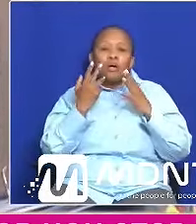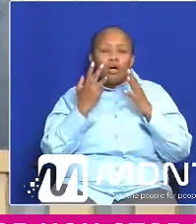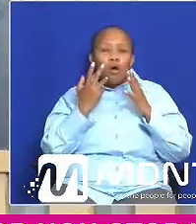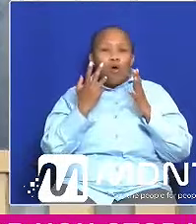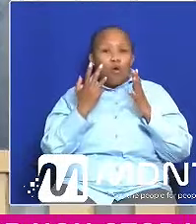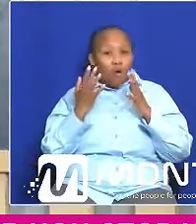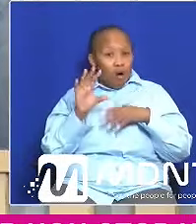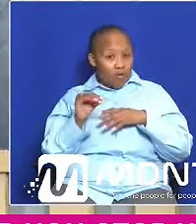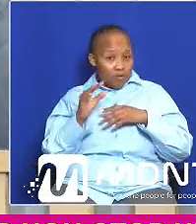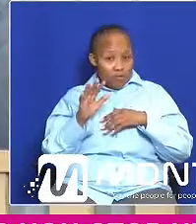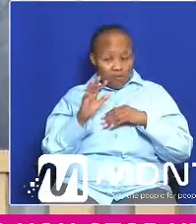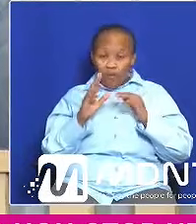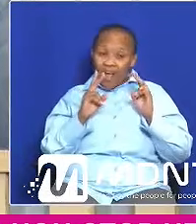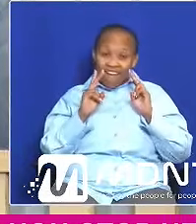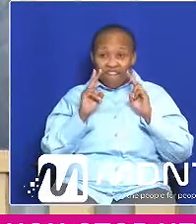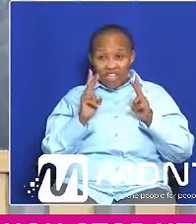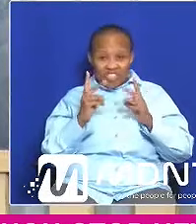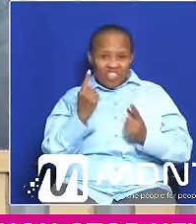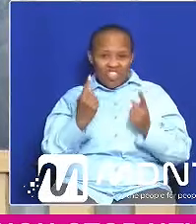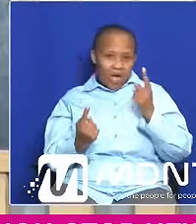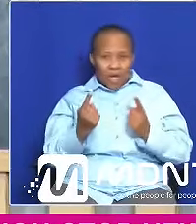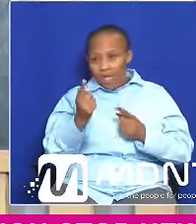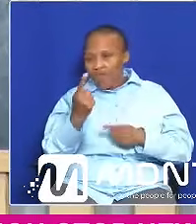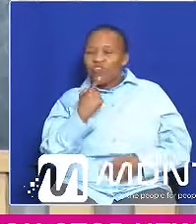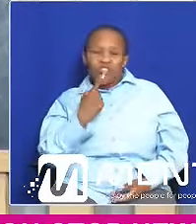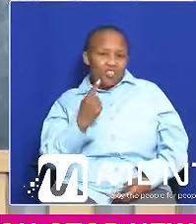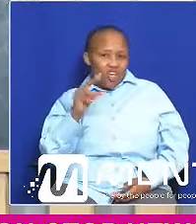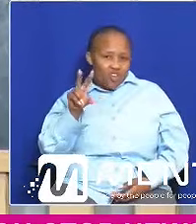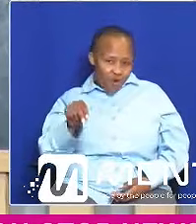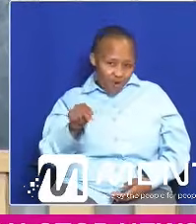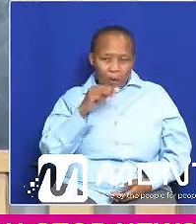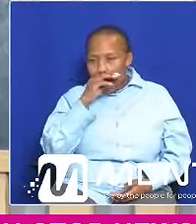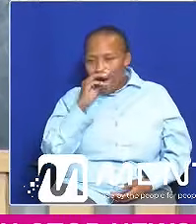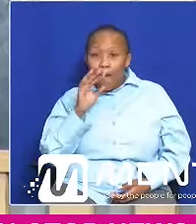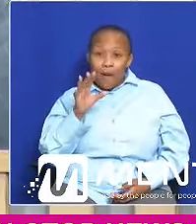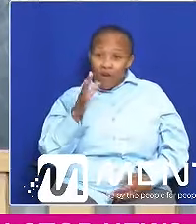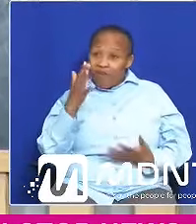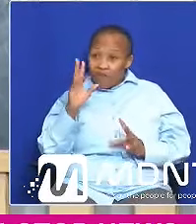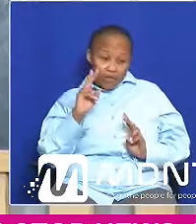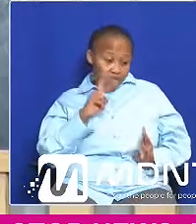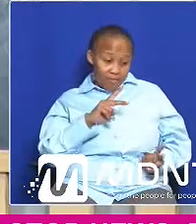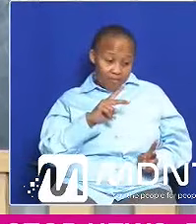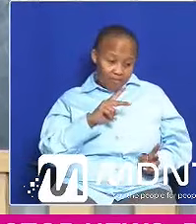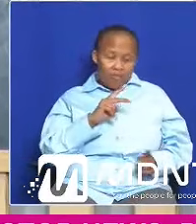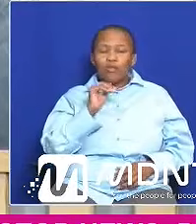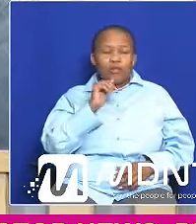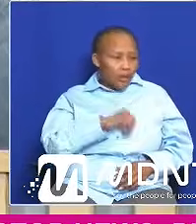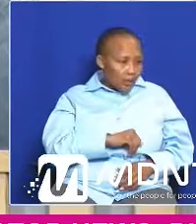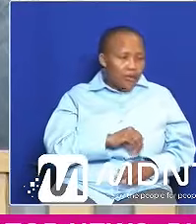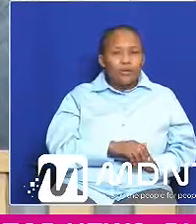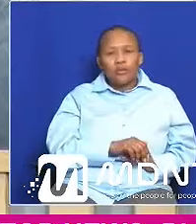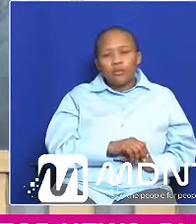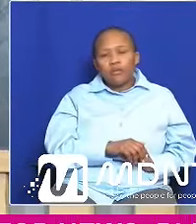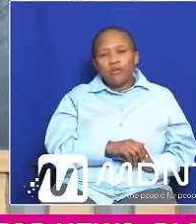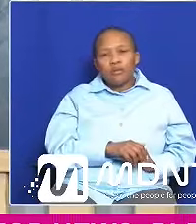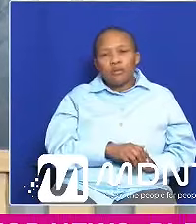that? Yes. Have you had occasion to visit him? Yes. And was it still in pursuit of these business interests,